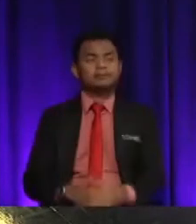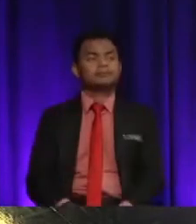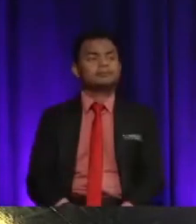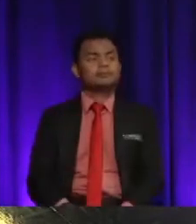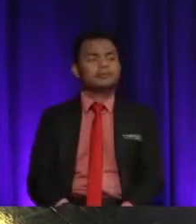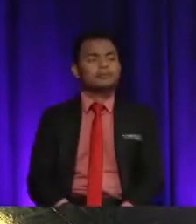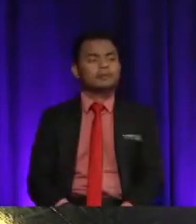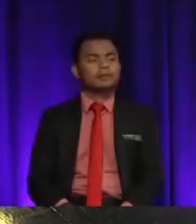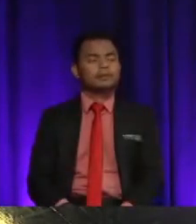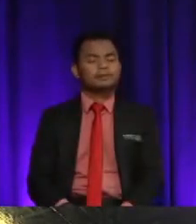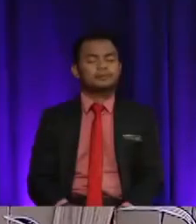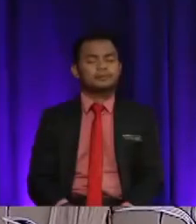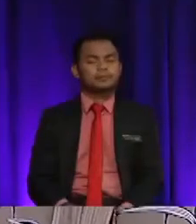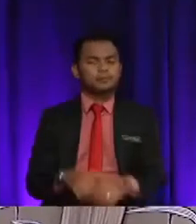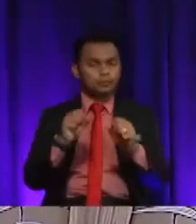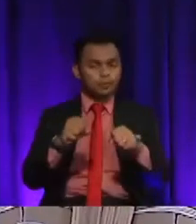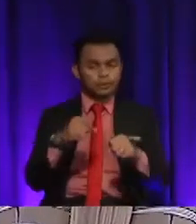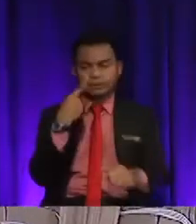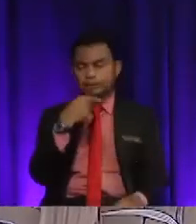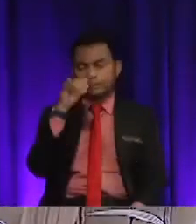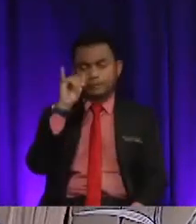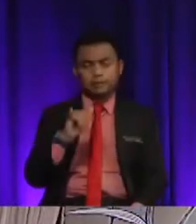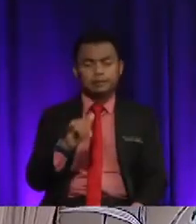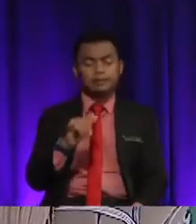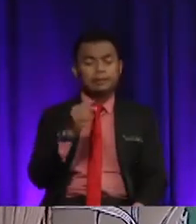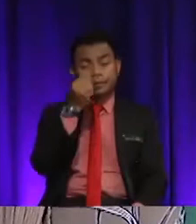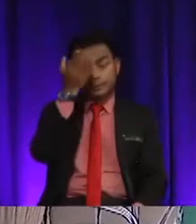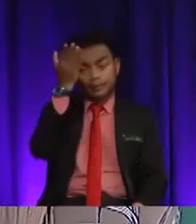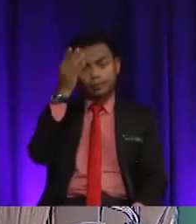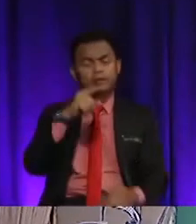could anyone tell me what's the meaning of inherited?